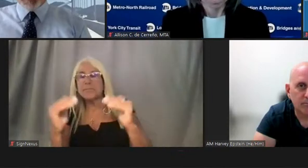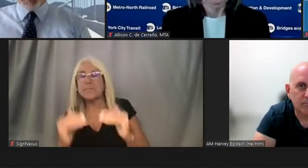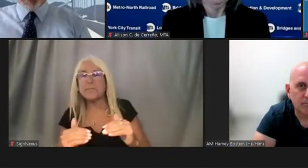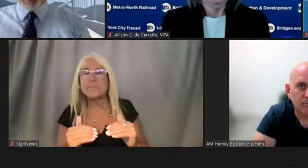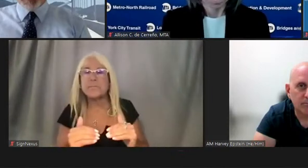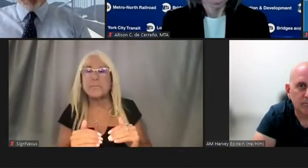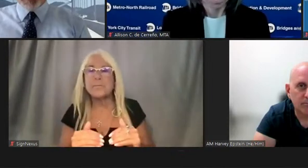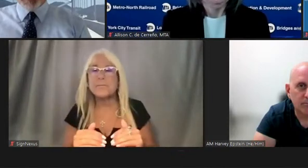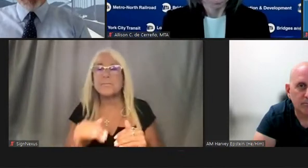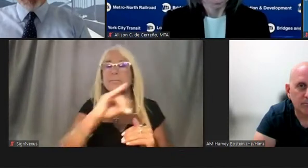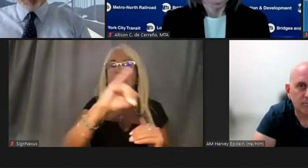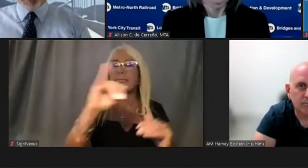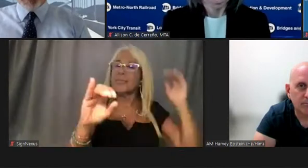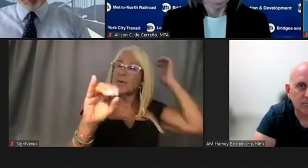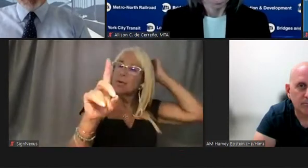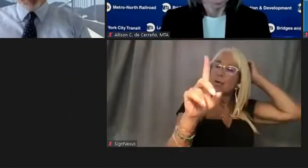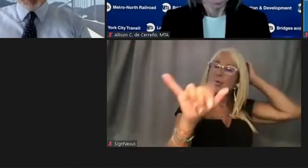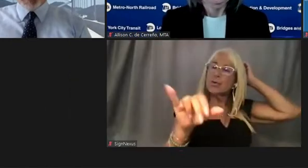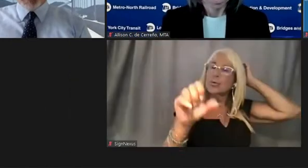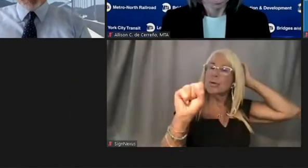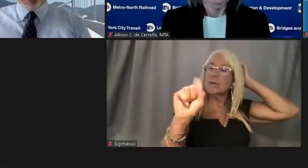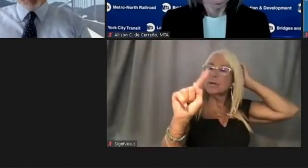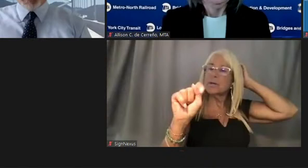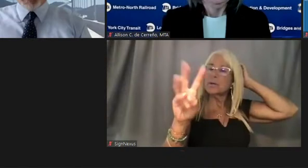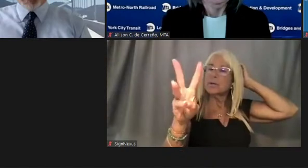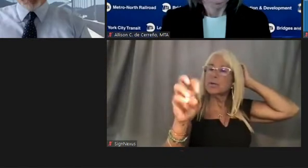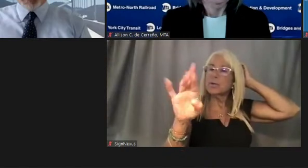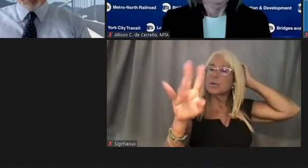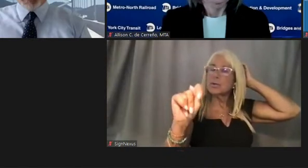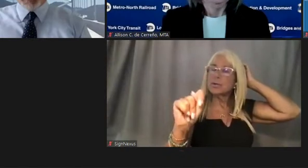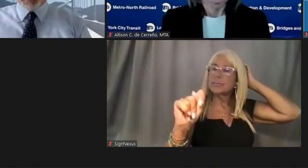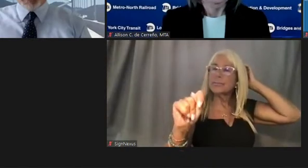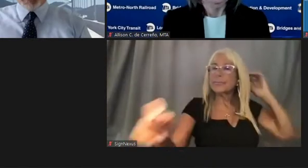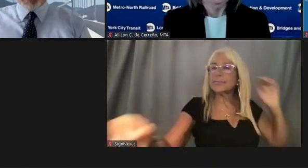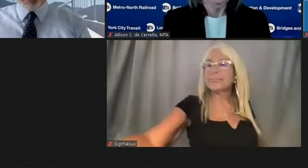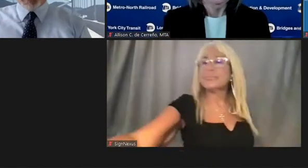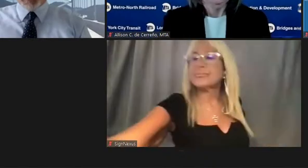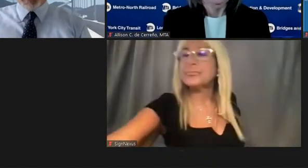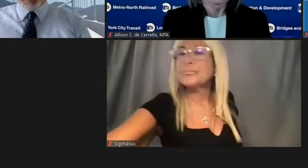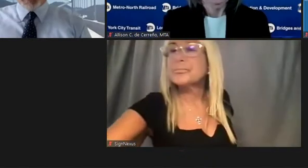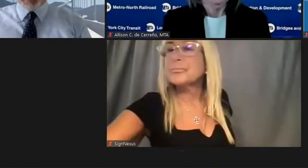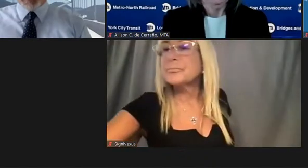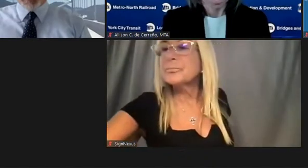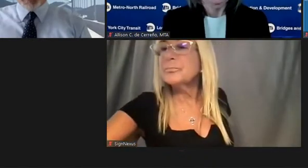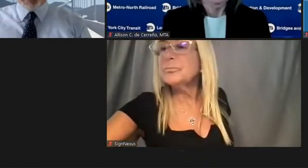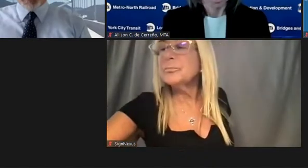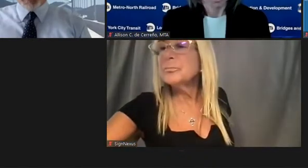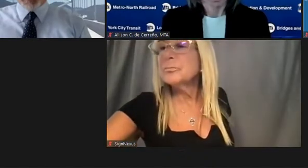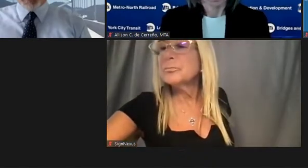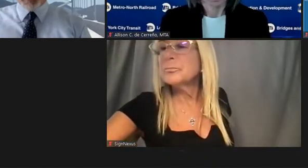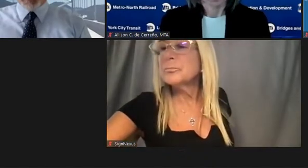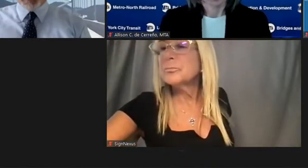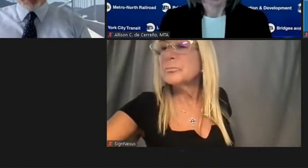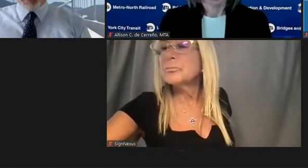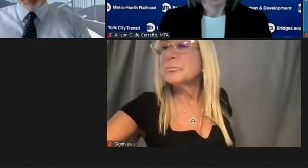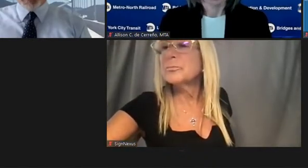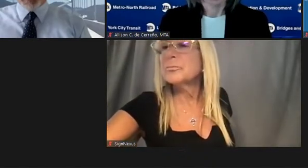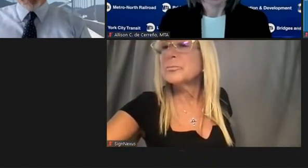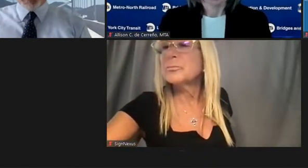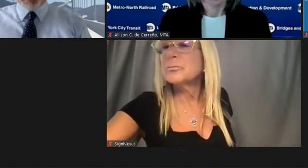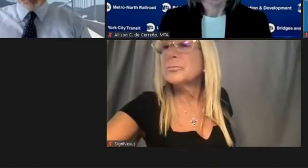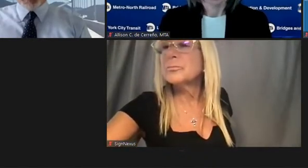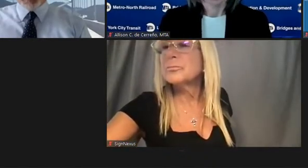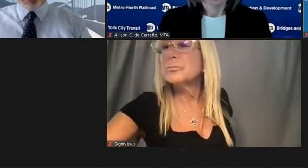is Jody Stewart followed by Christine bertay our next speaker is